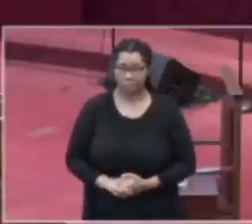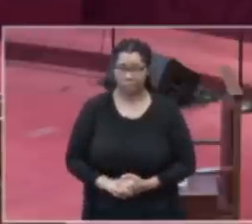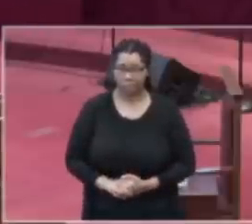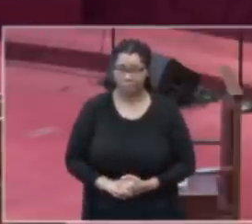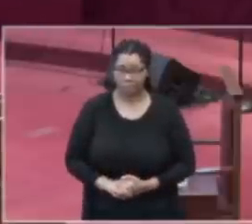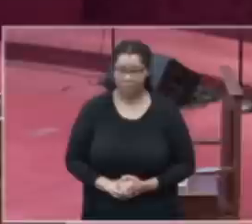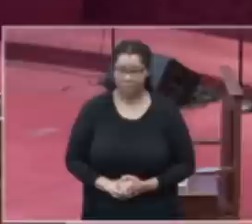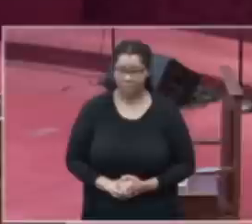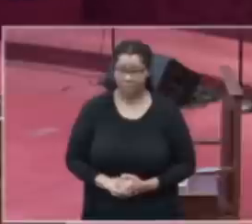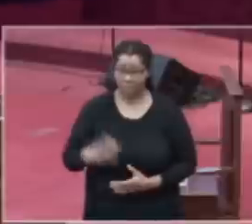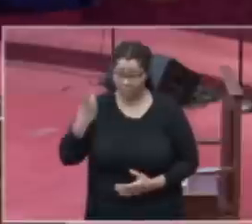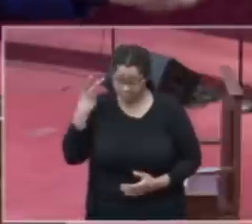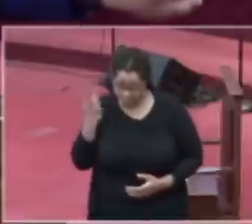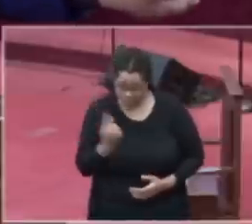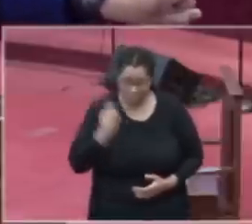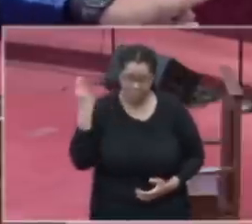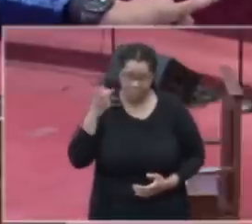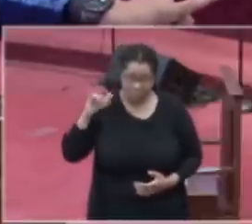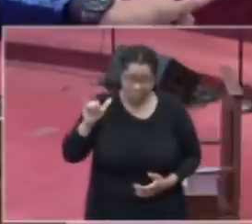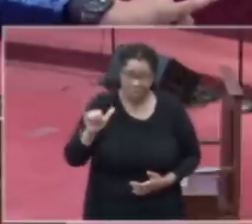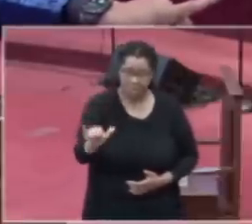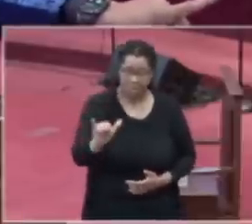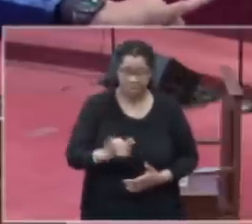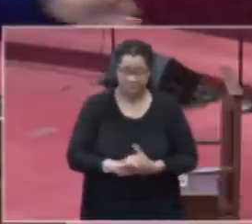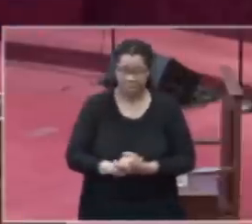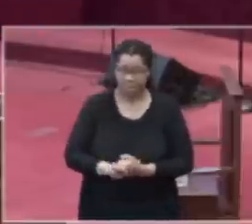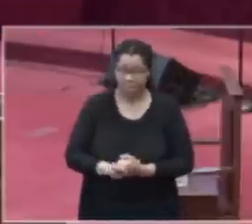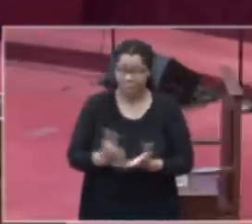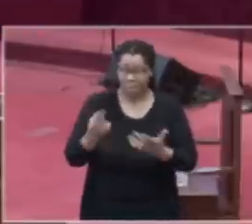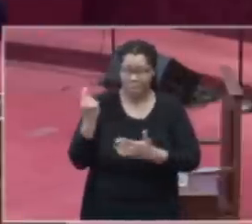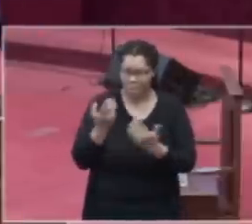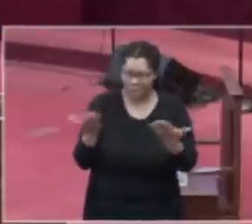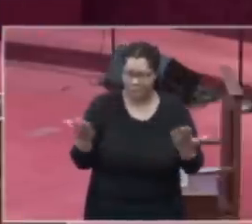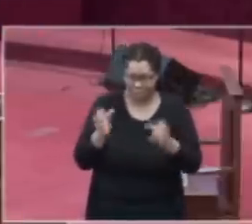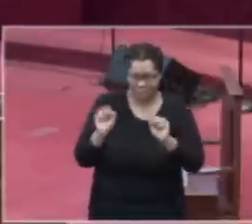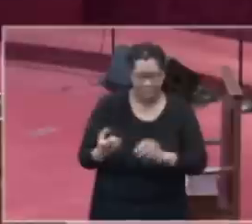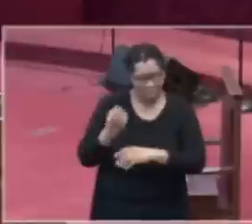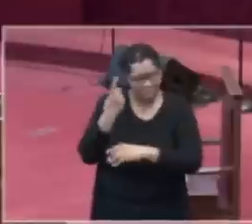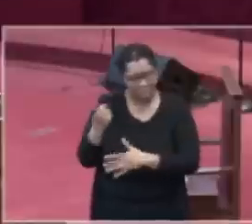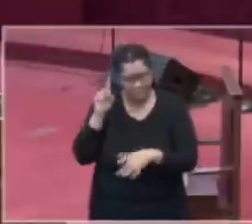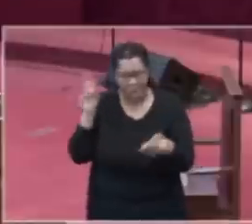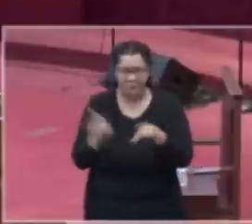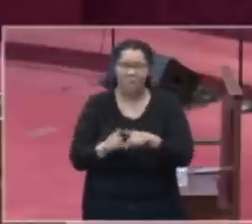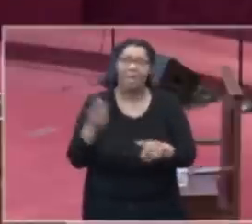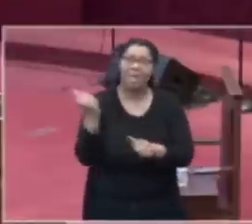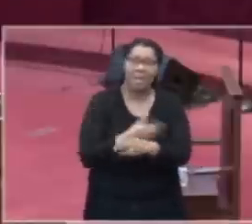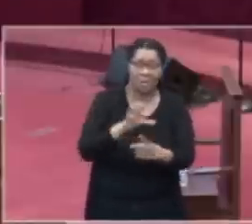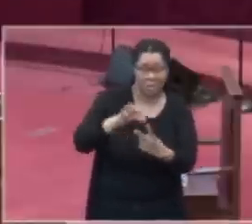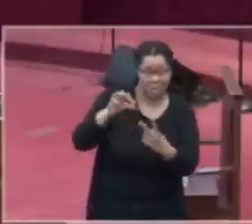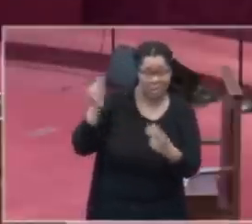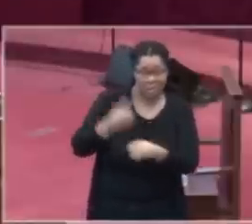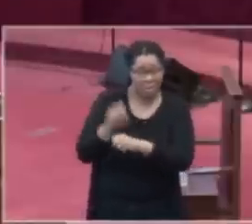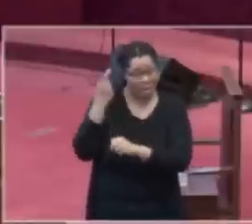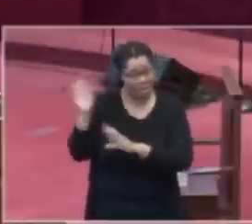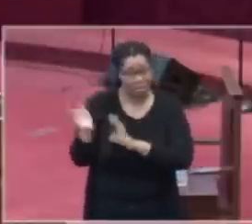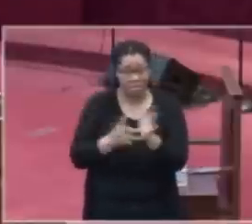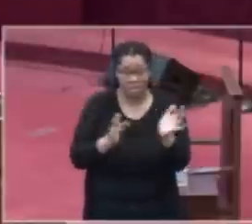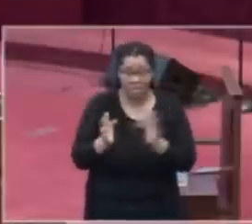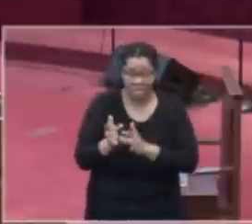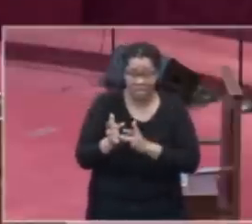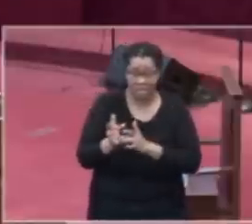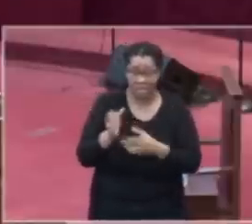unto eternity. I wish I had somebody here. Every choice you make in Jesus gives you